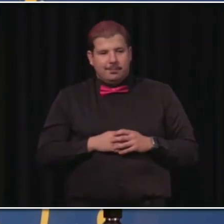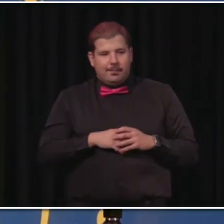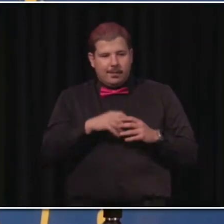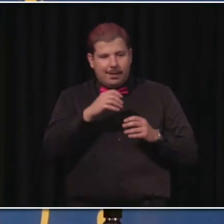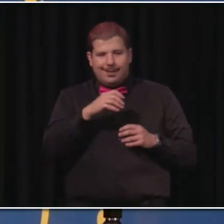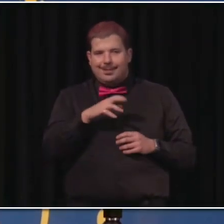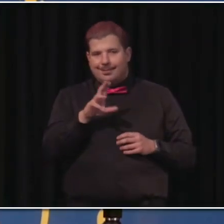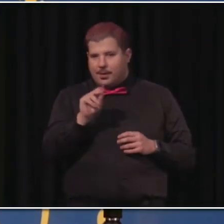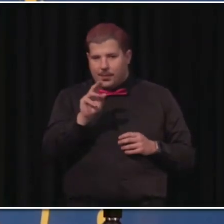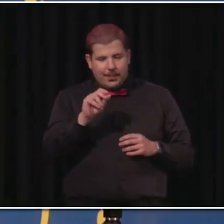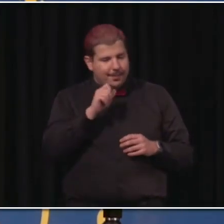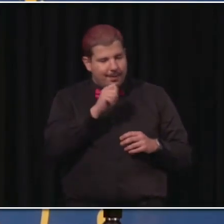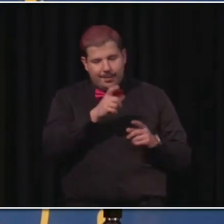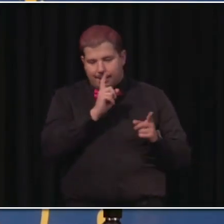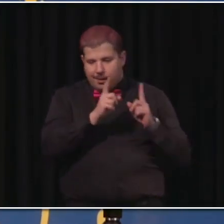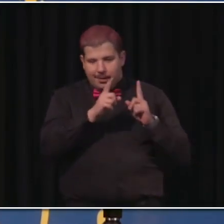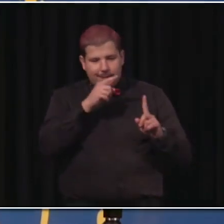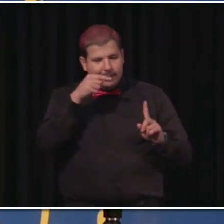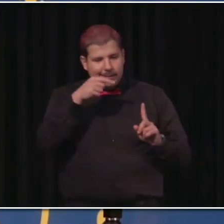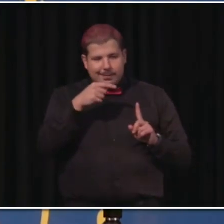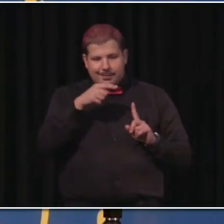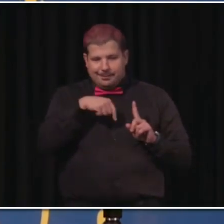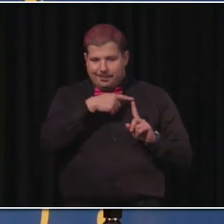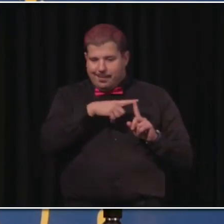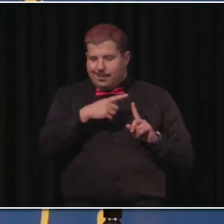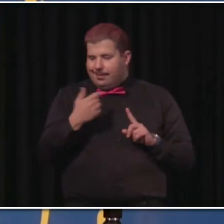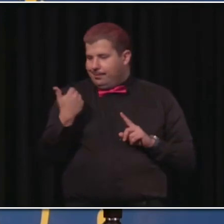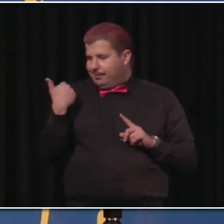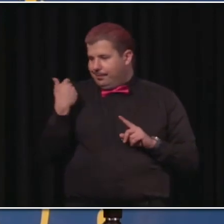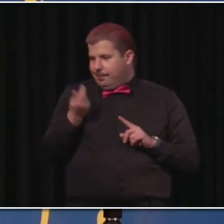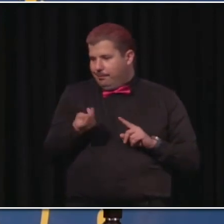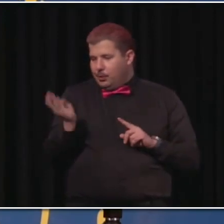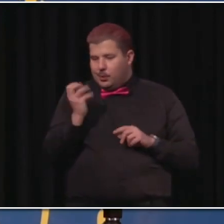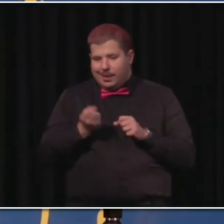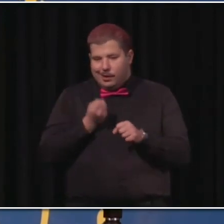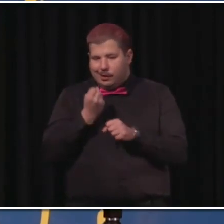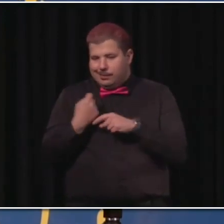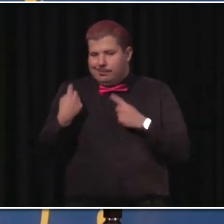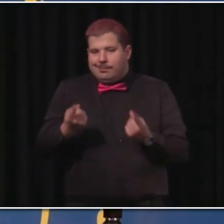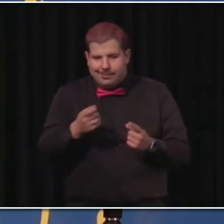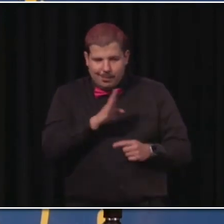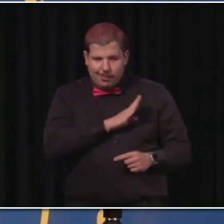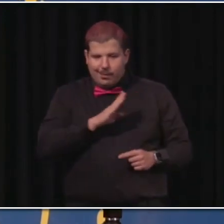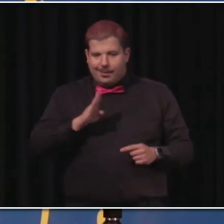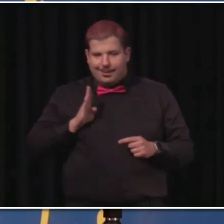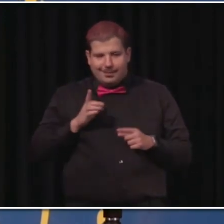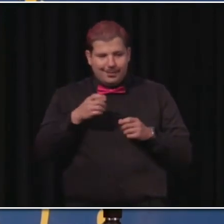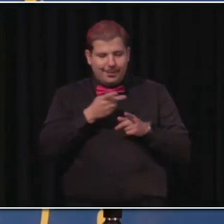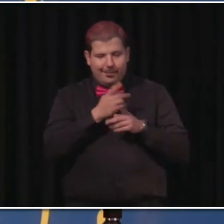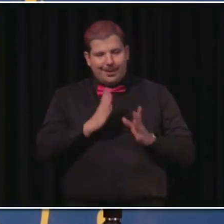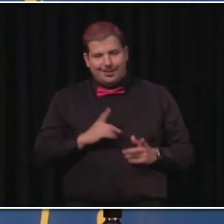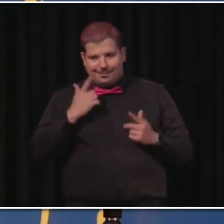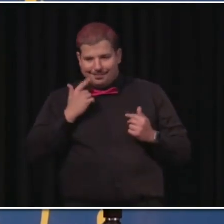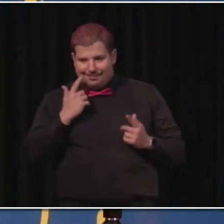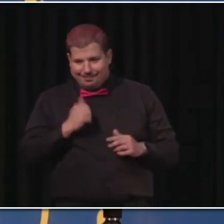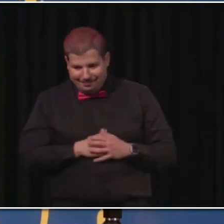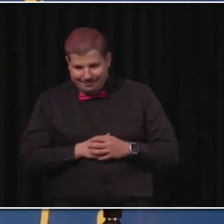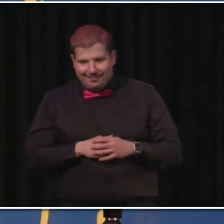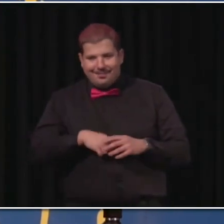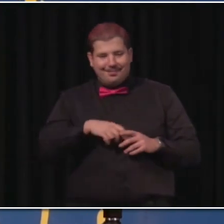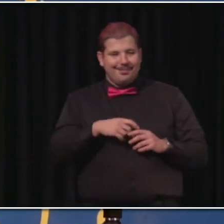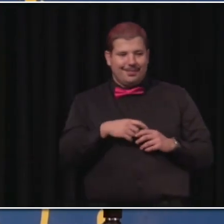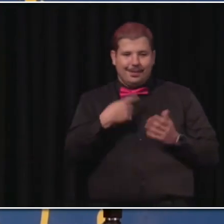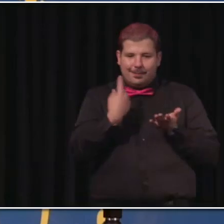And no, I'm not talking about the last few years at the County Board of Supervisors. I'm talking about